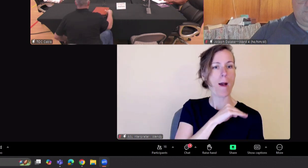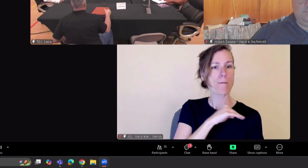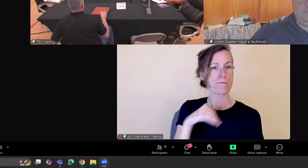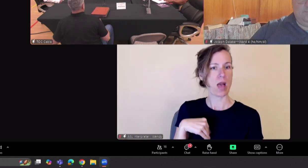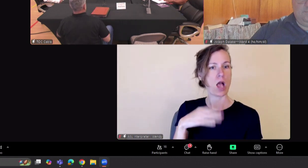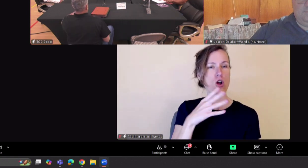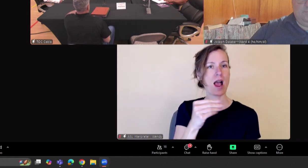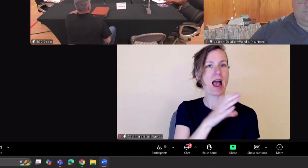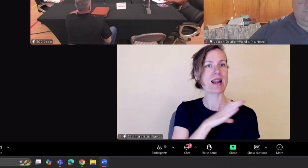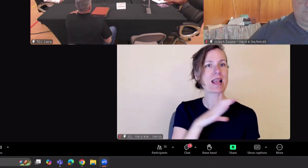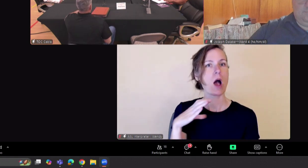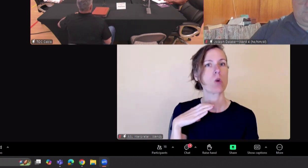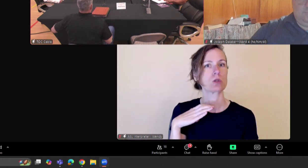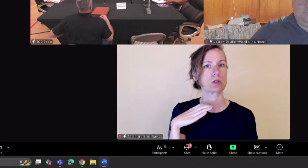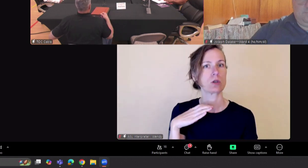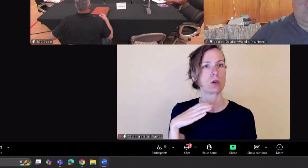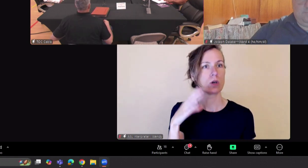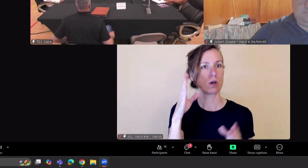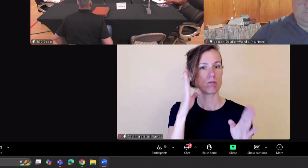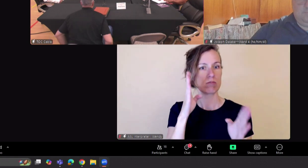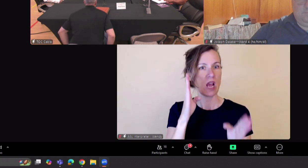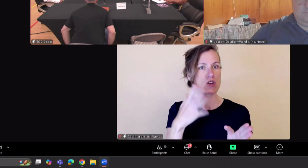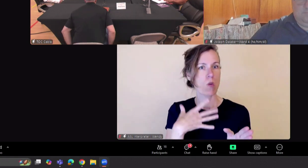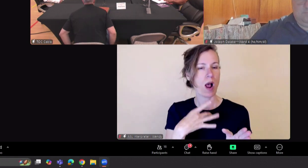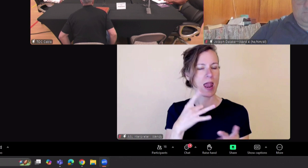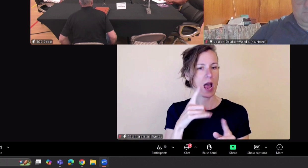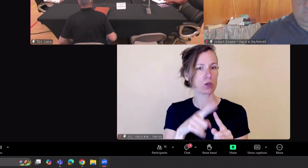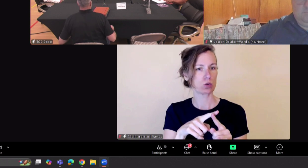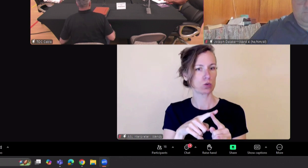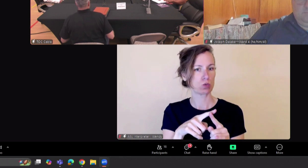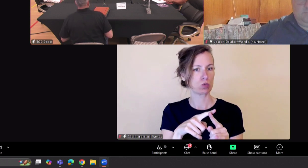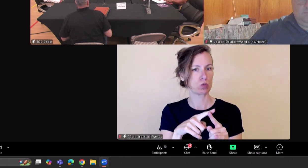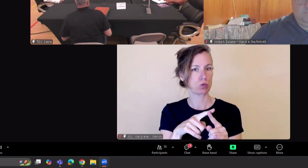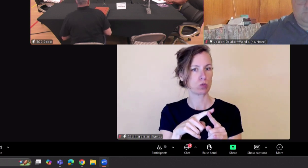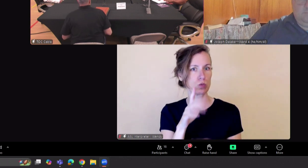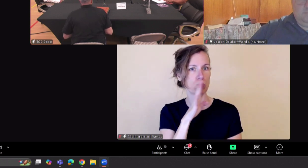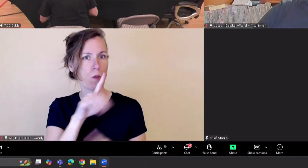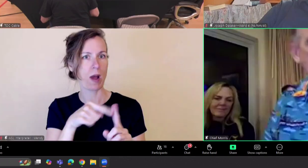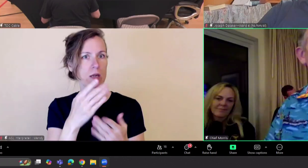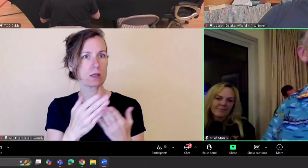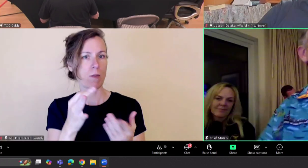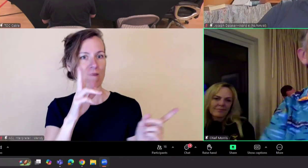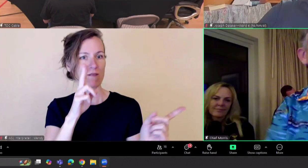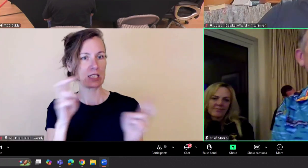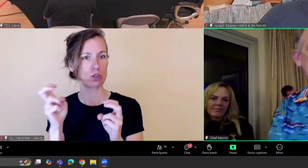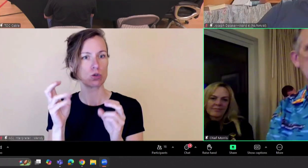to kind of address some of the issues at a more global perspective.